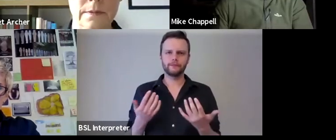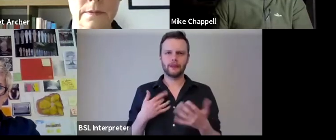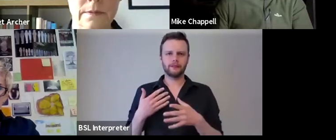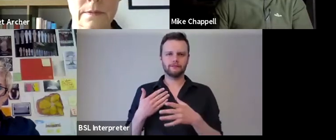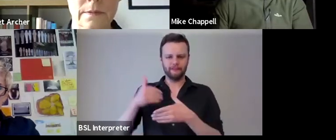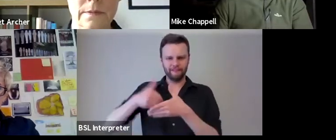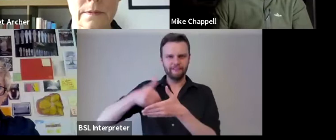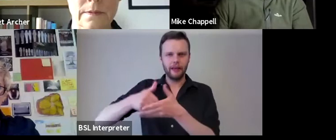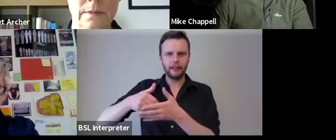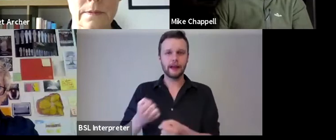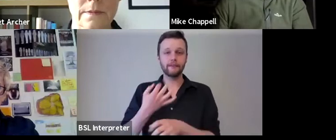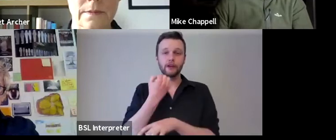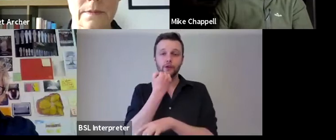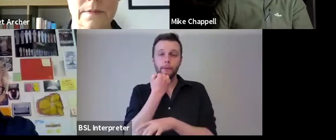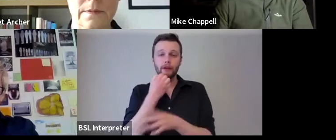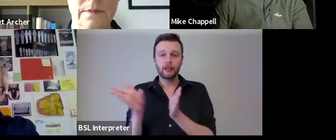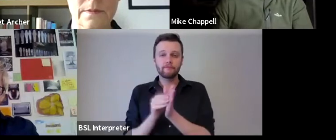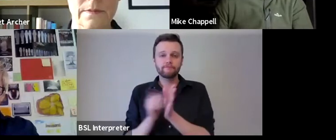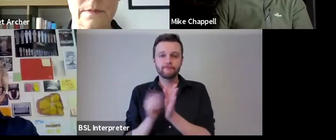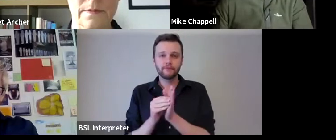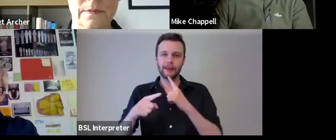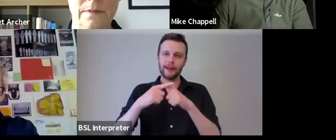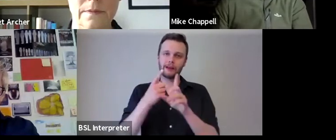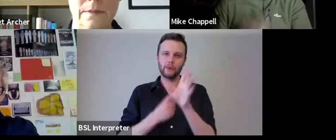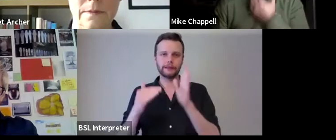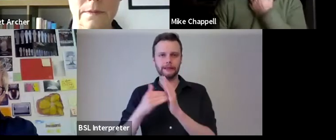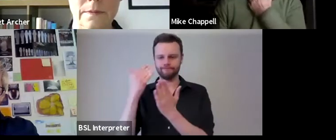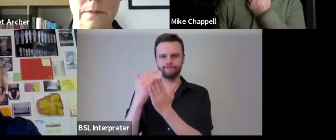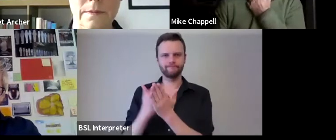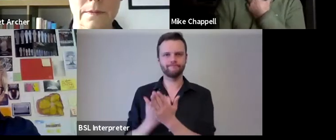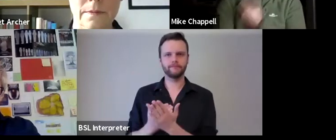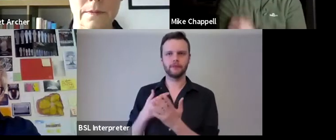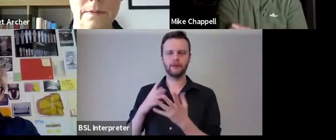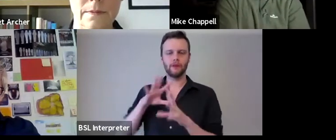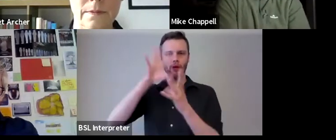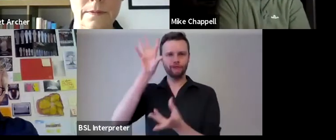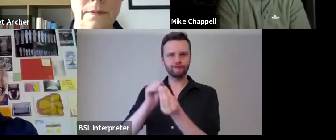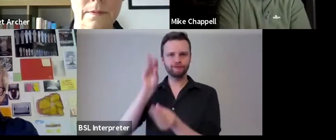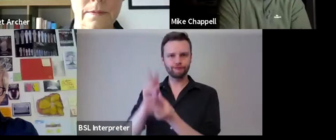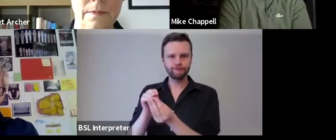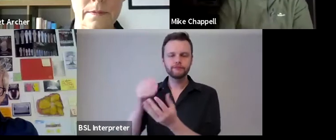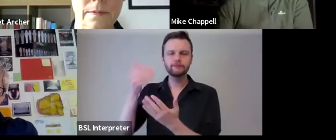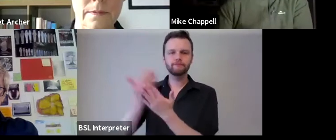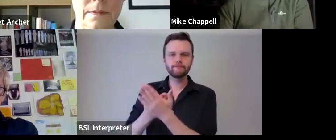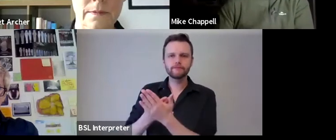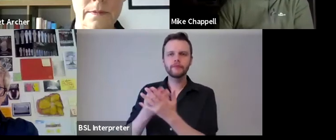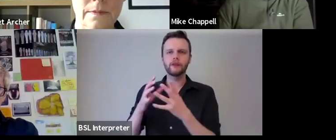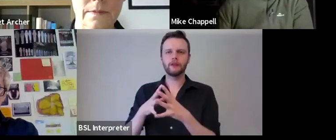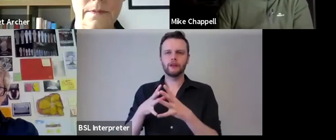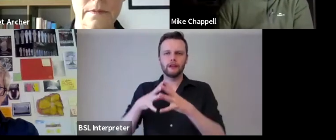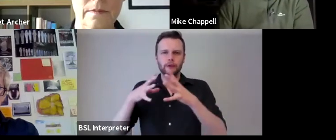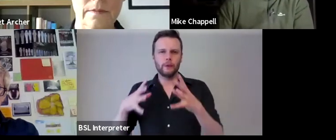and it had like numerical coordinates in it, like XYZ values. Some of them were collated on ground by a huge amount of